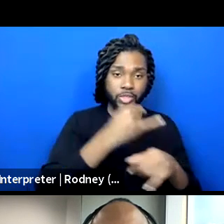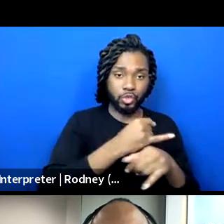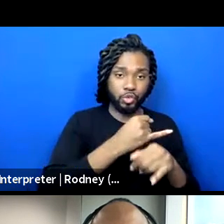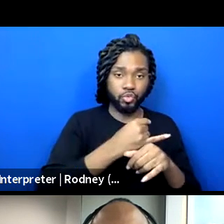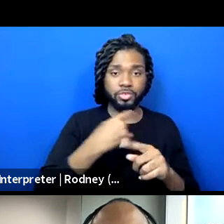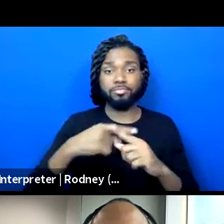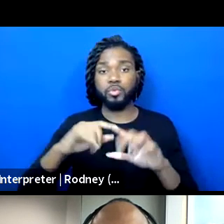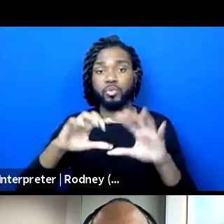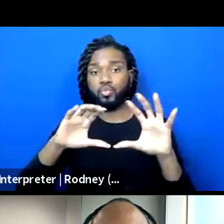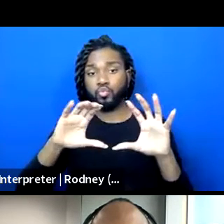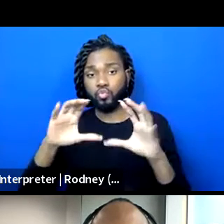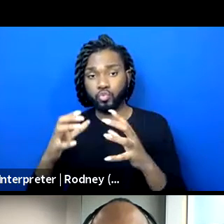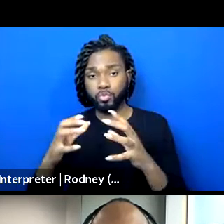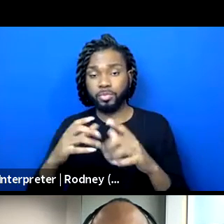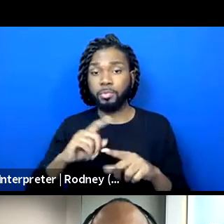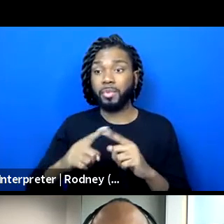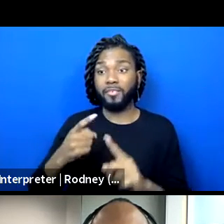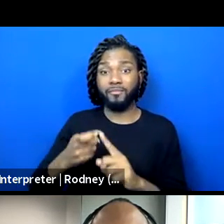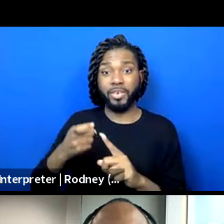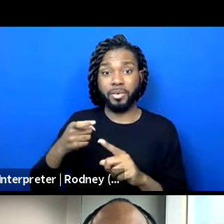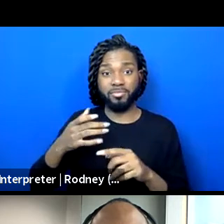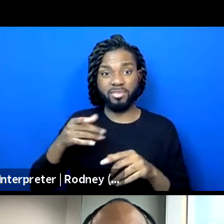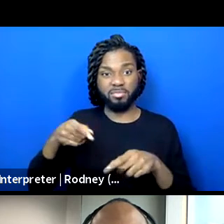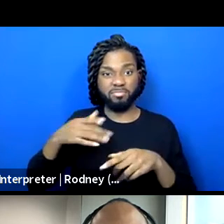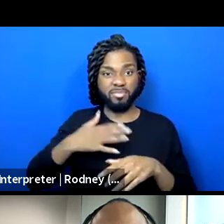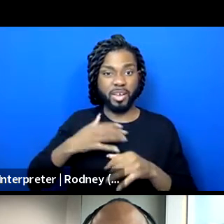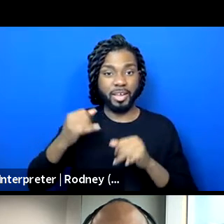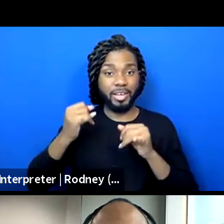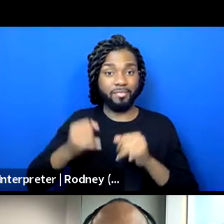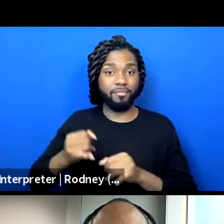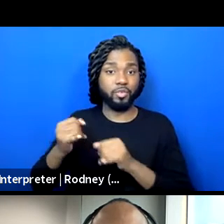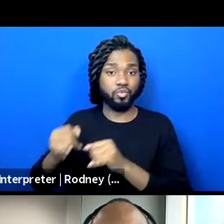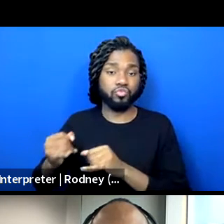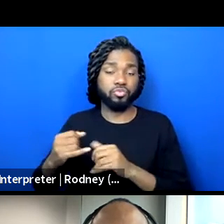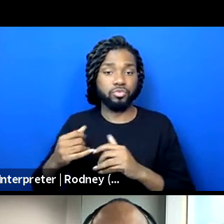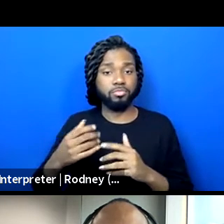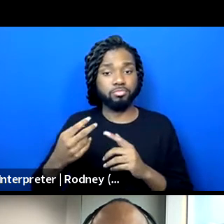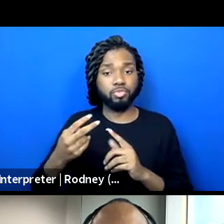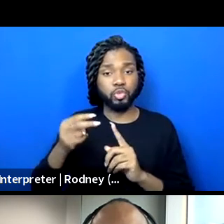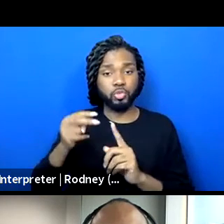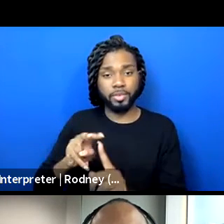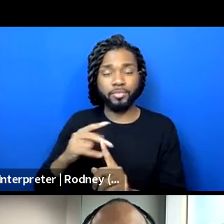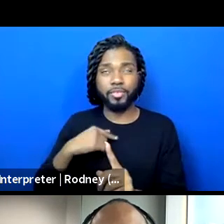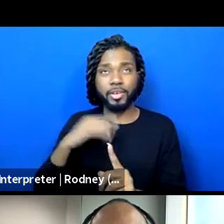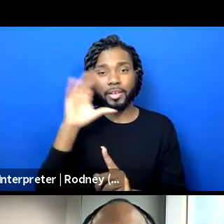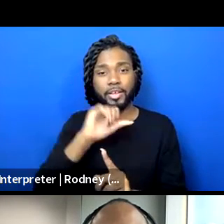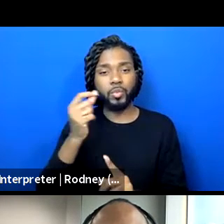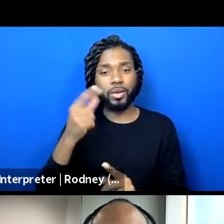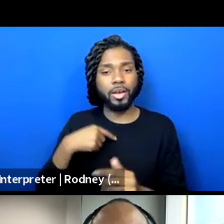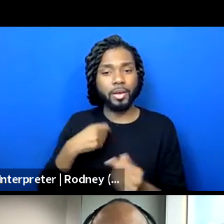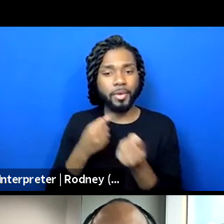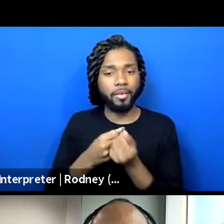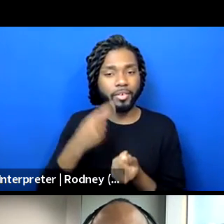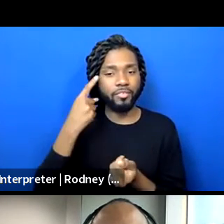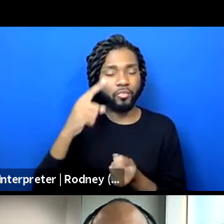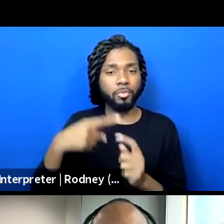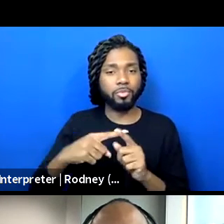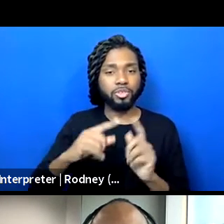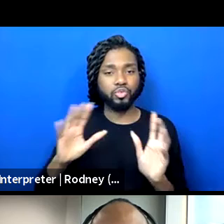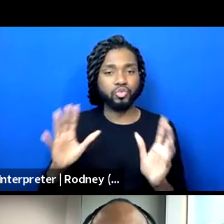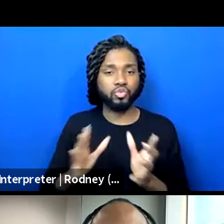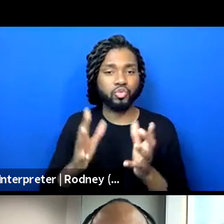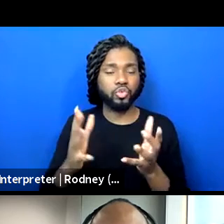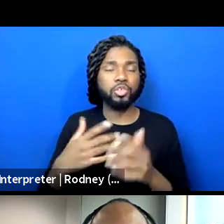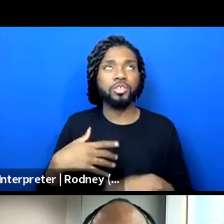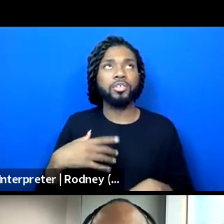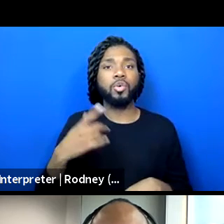this individual perspective, I guess what I'm advocating for and encouraging is what I'll call